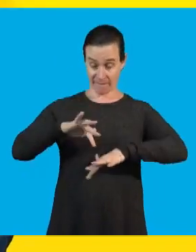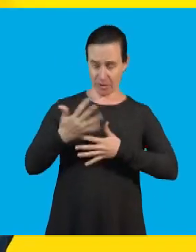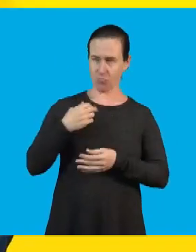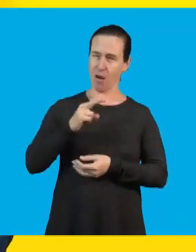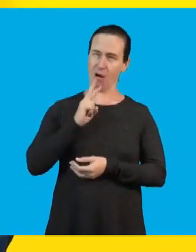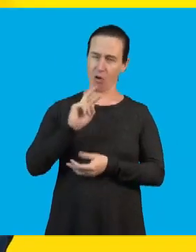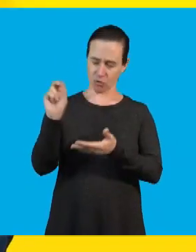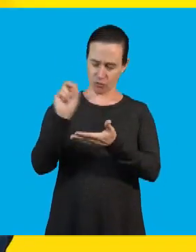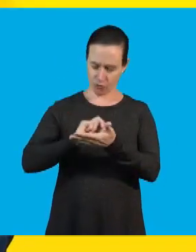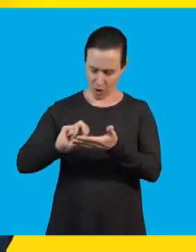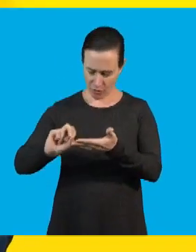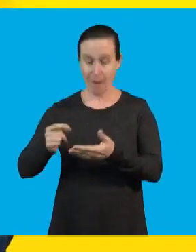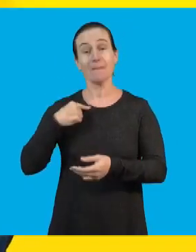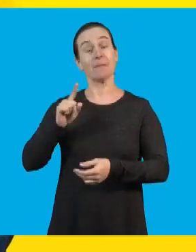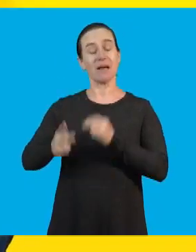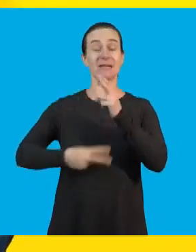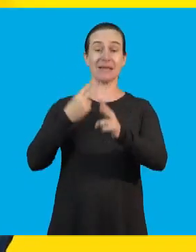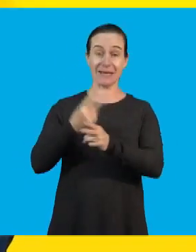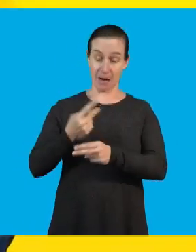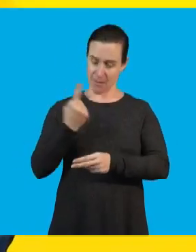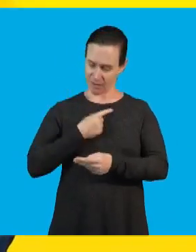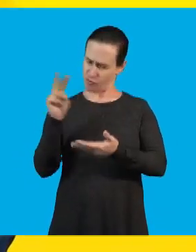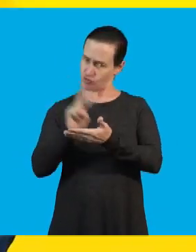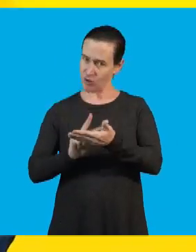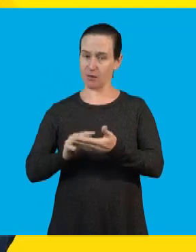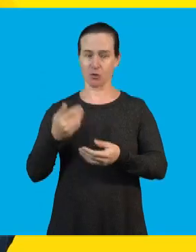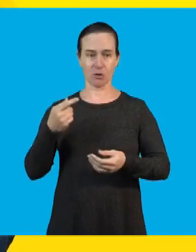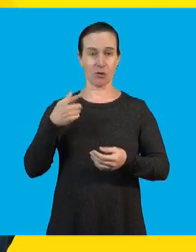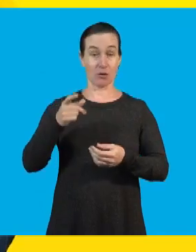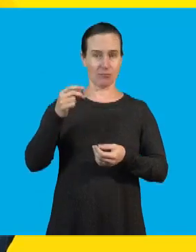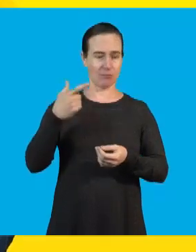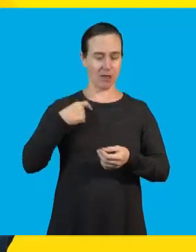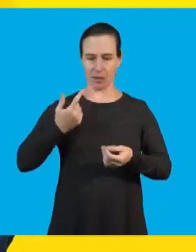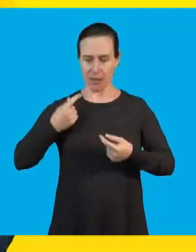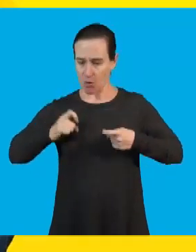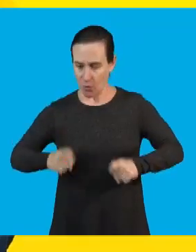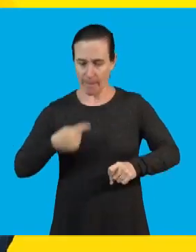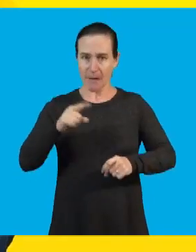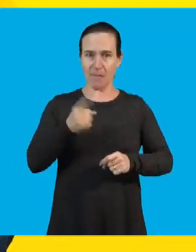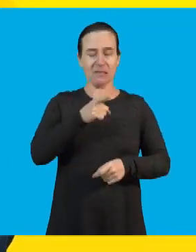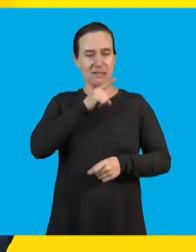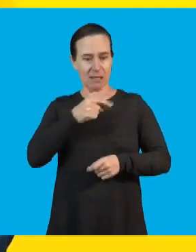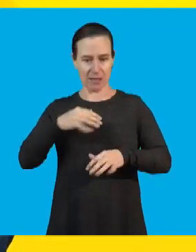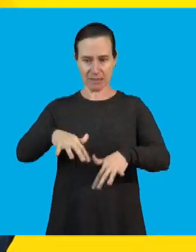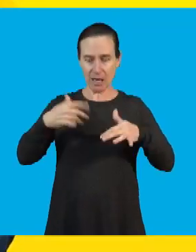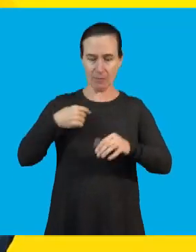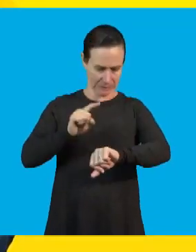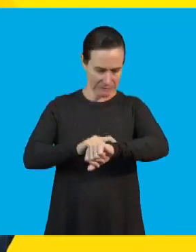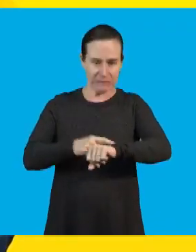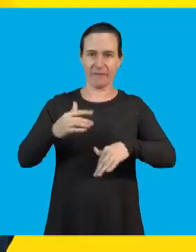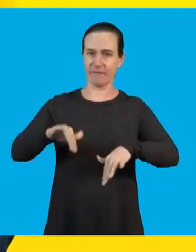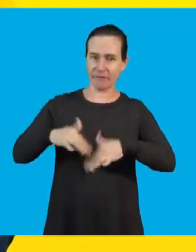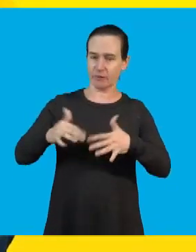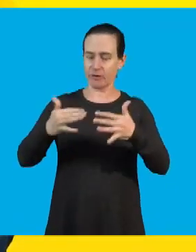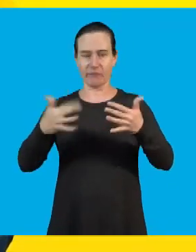have written. And this is very important. Remember, you are rushed, you are determined to finish the paper, so